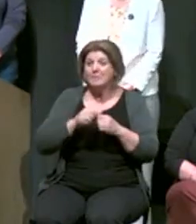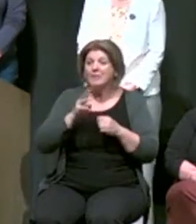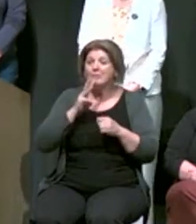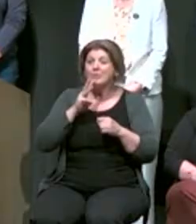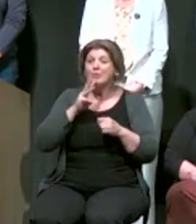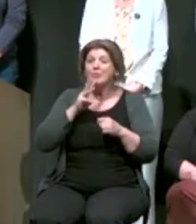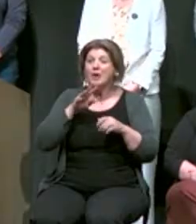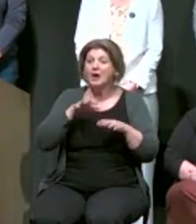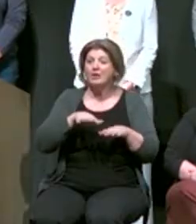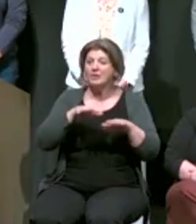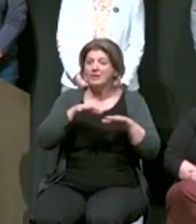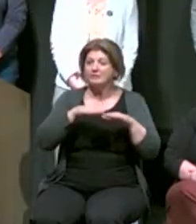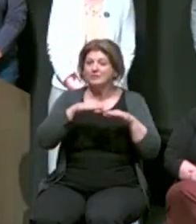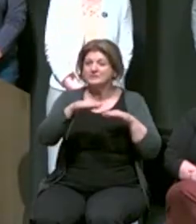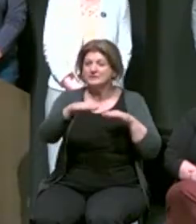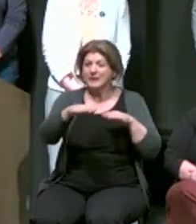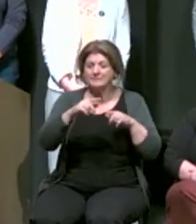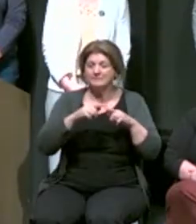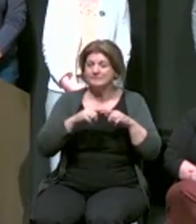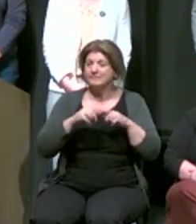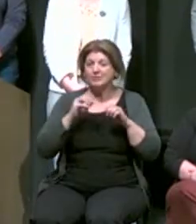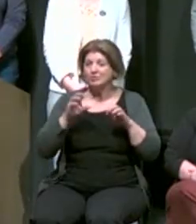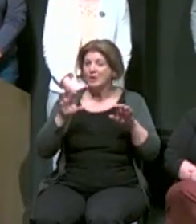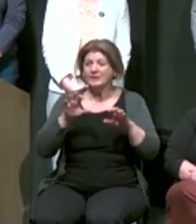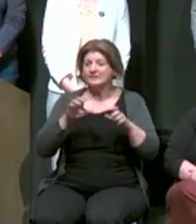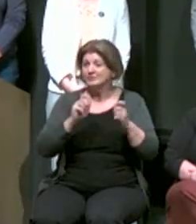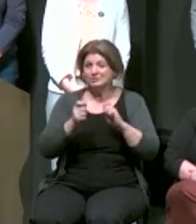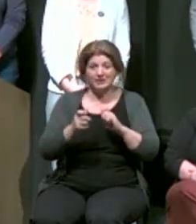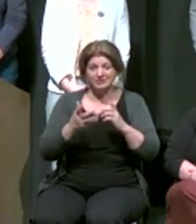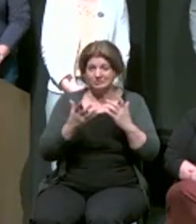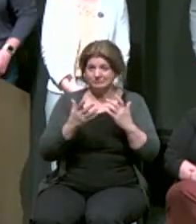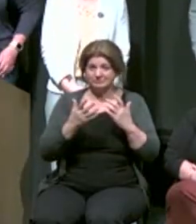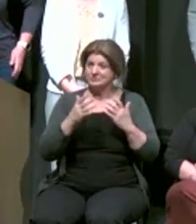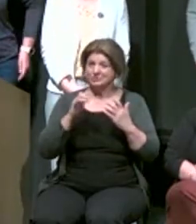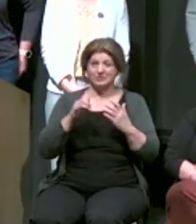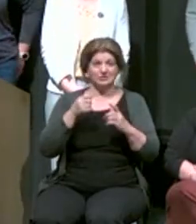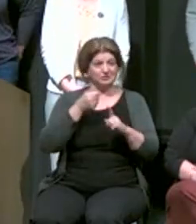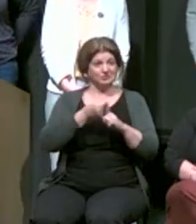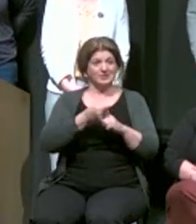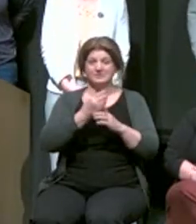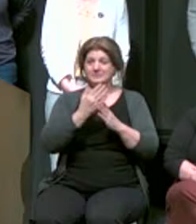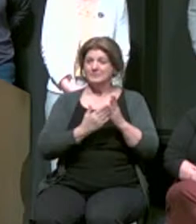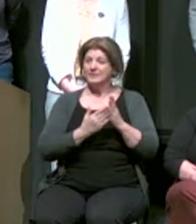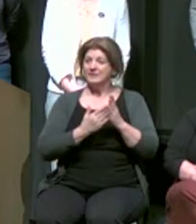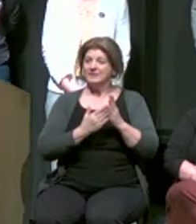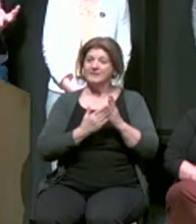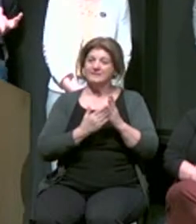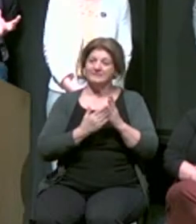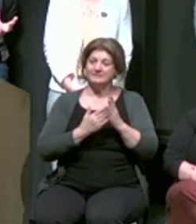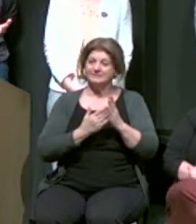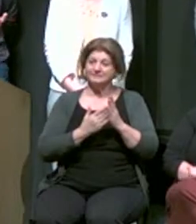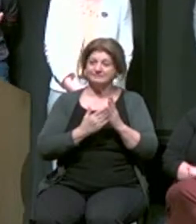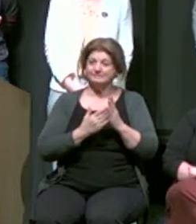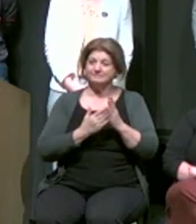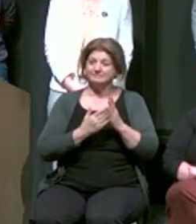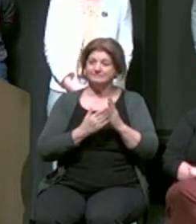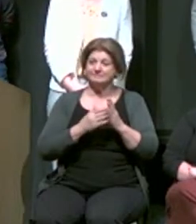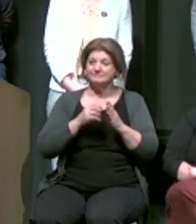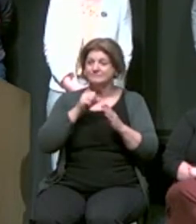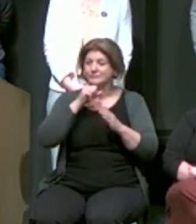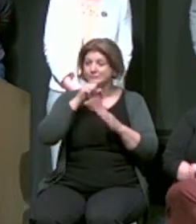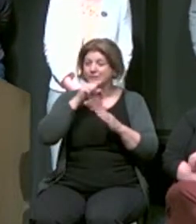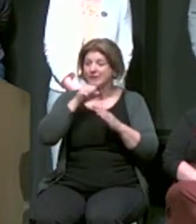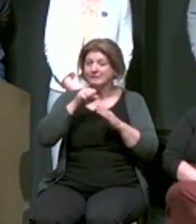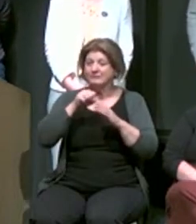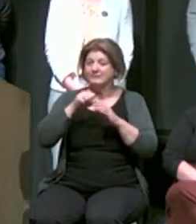level hasn't changed, activity hasn't happened. So this is just part of rock breaking